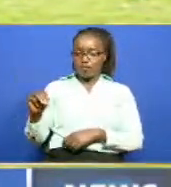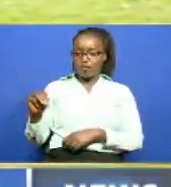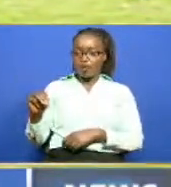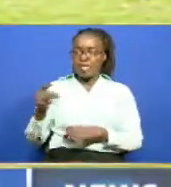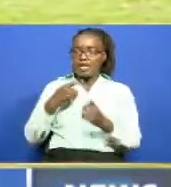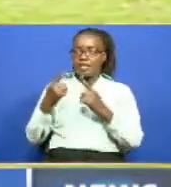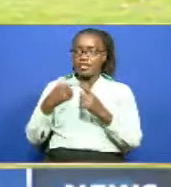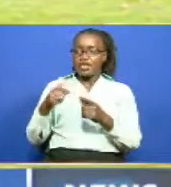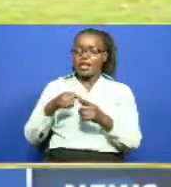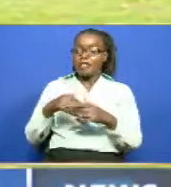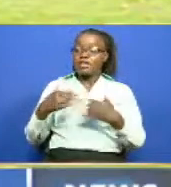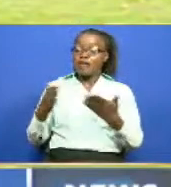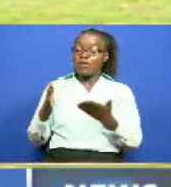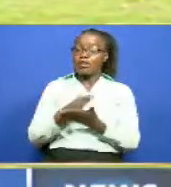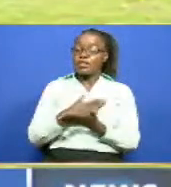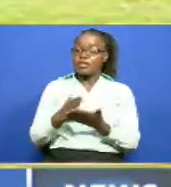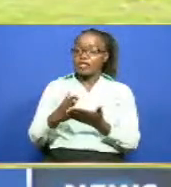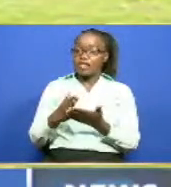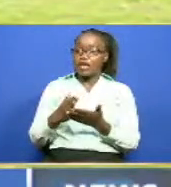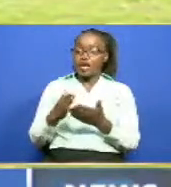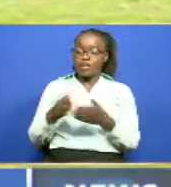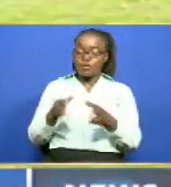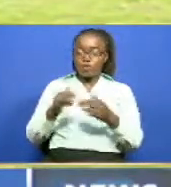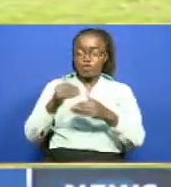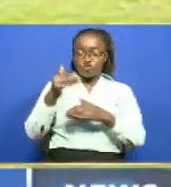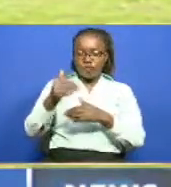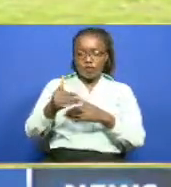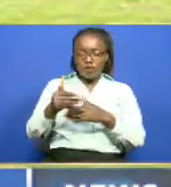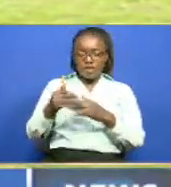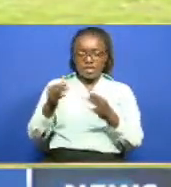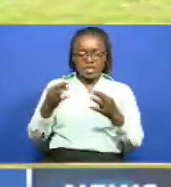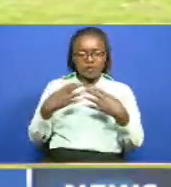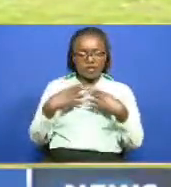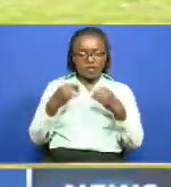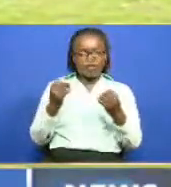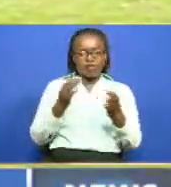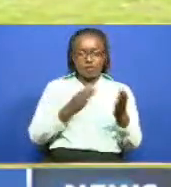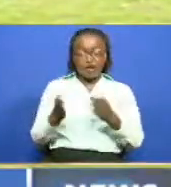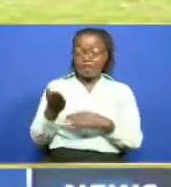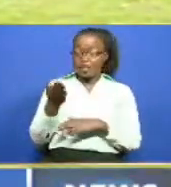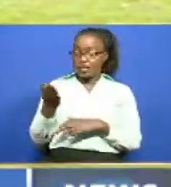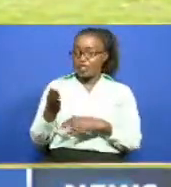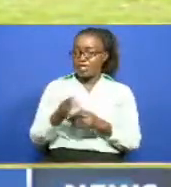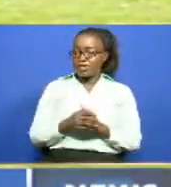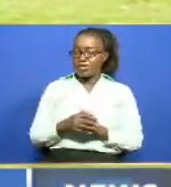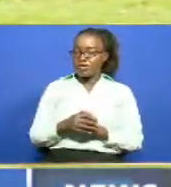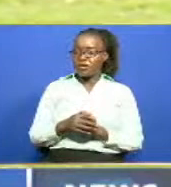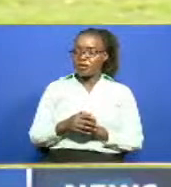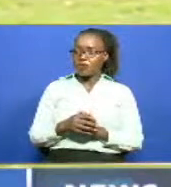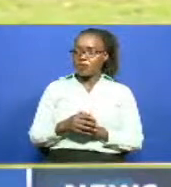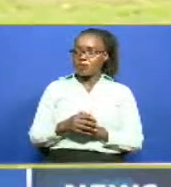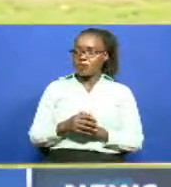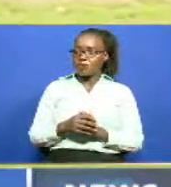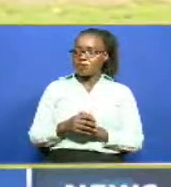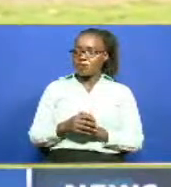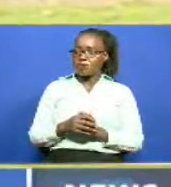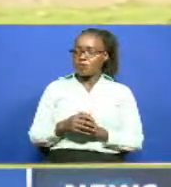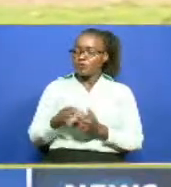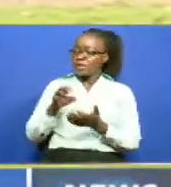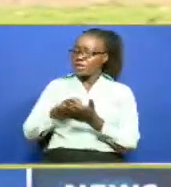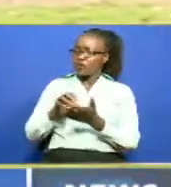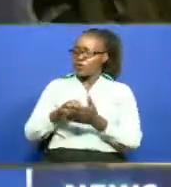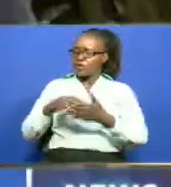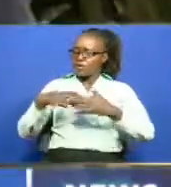how the sector is doing and what is the way forward and if there is a recovery strategy. Welcome. Well, how is the situation